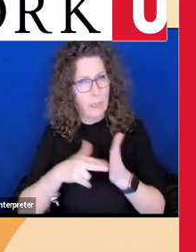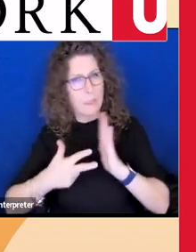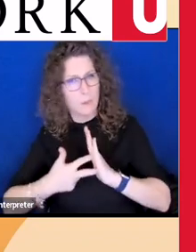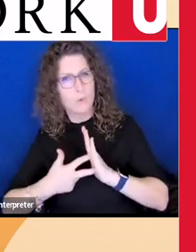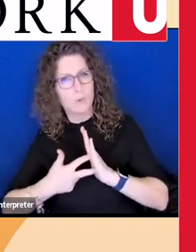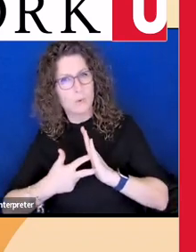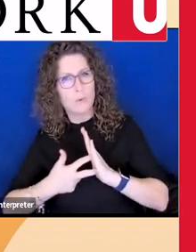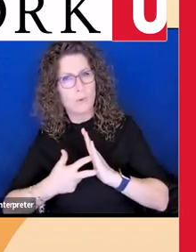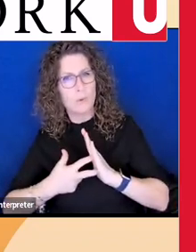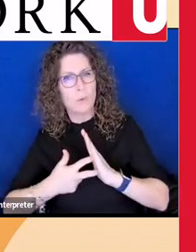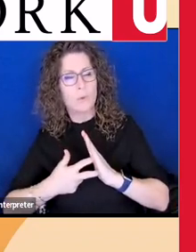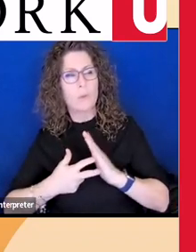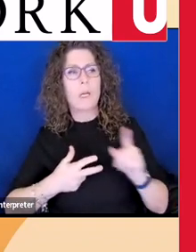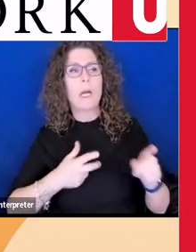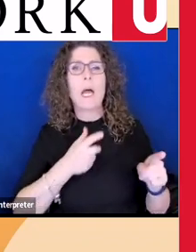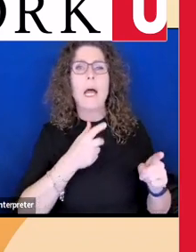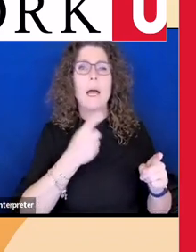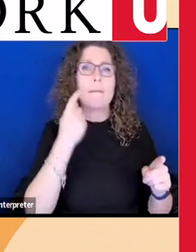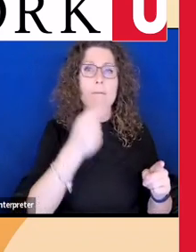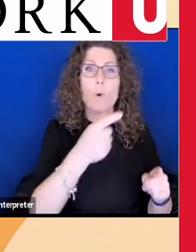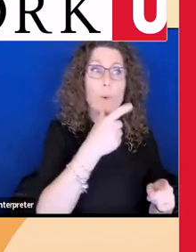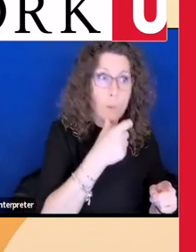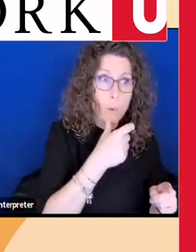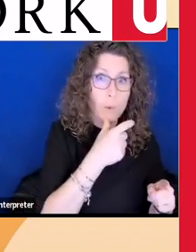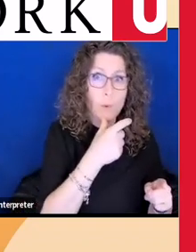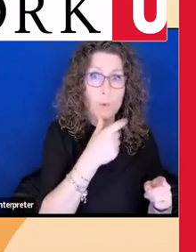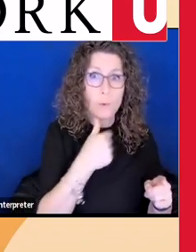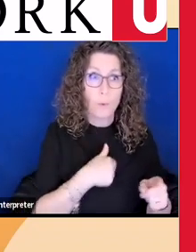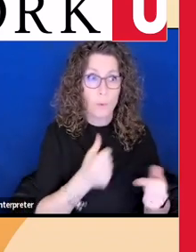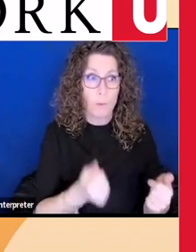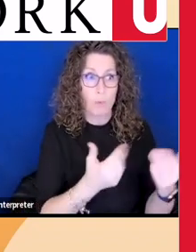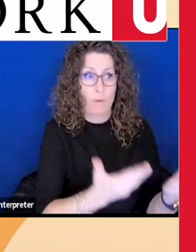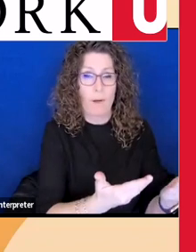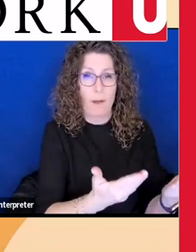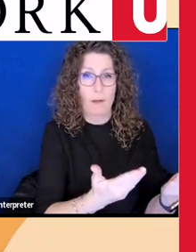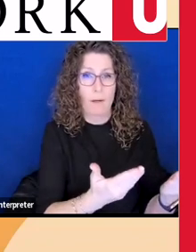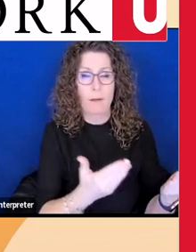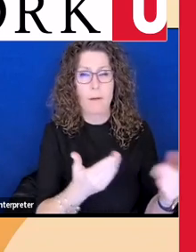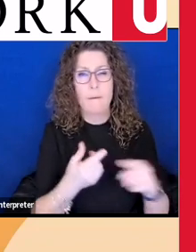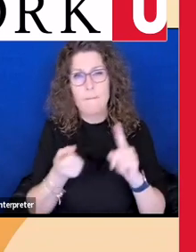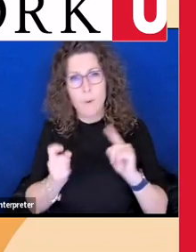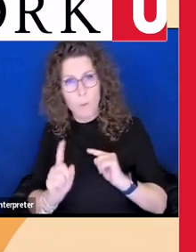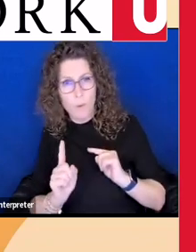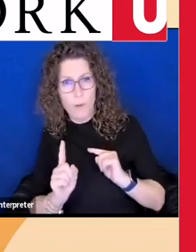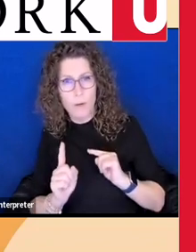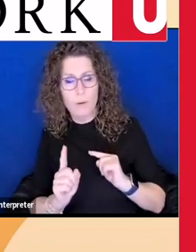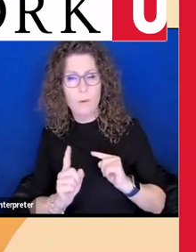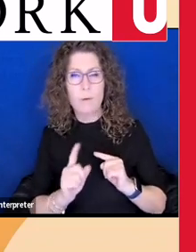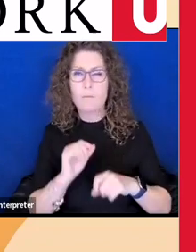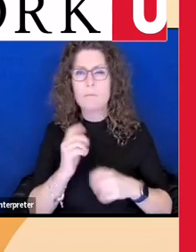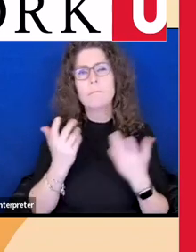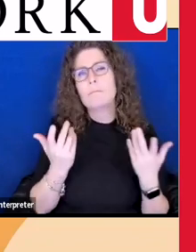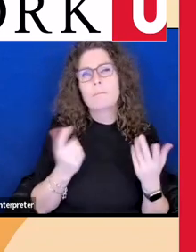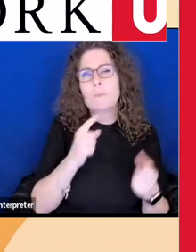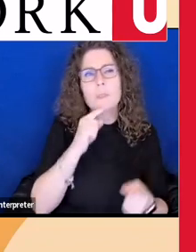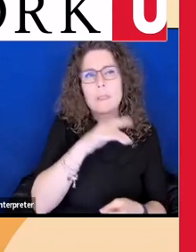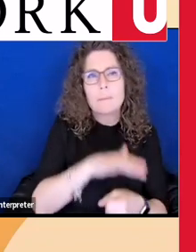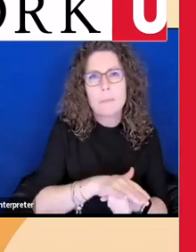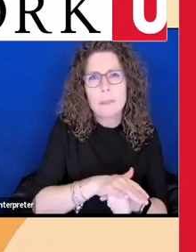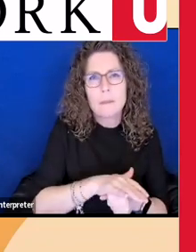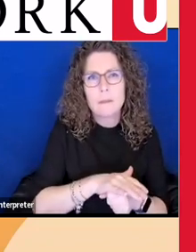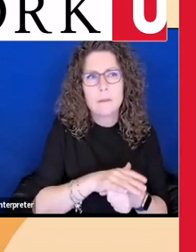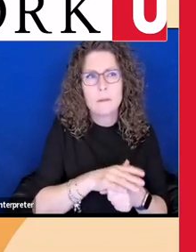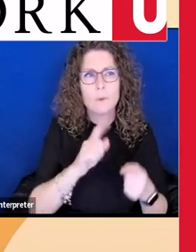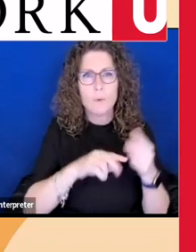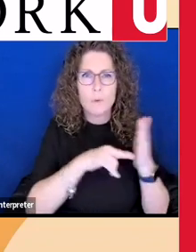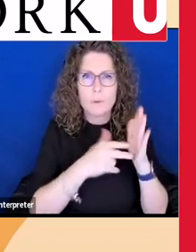to whom is this intention directed? What is the source of the intention? On the basis of what commitments does the intention emerge?